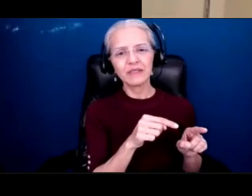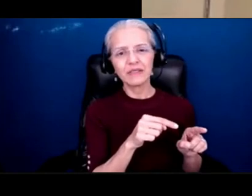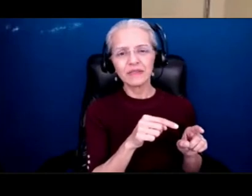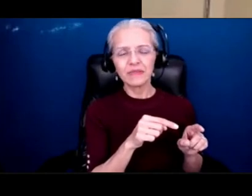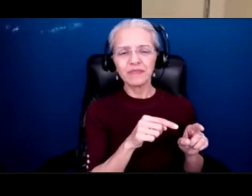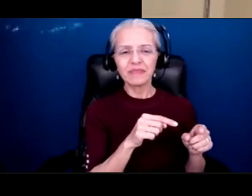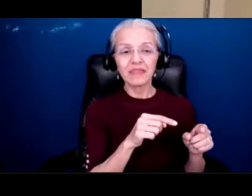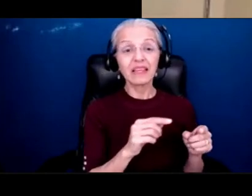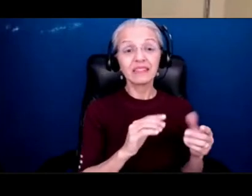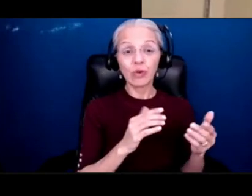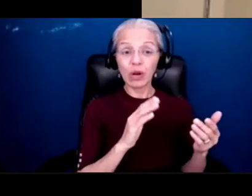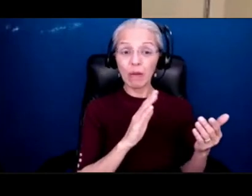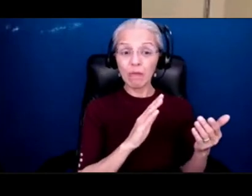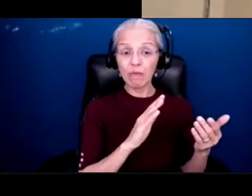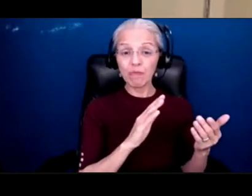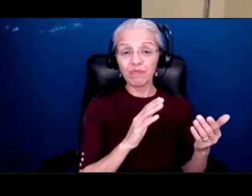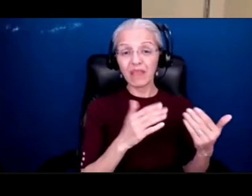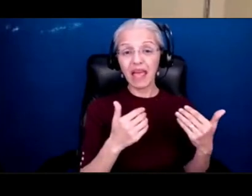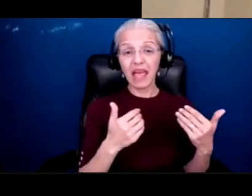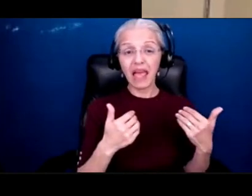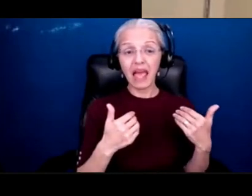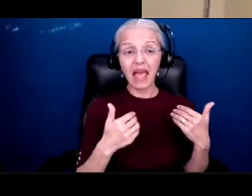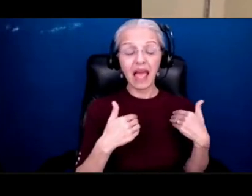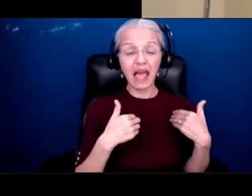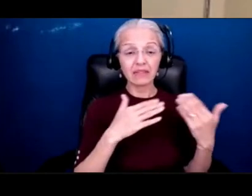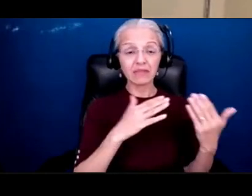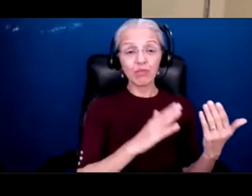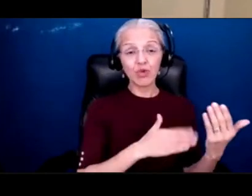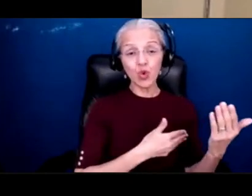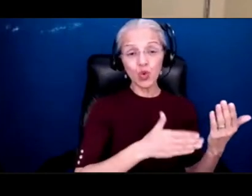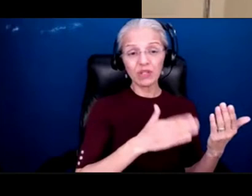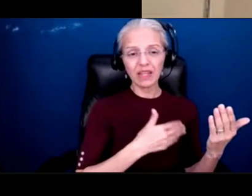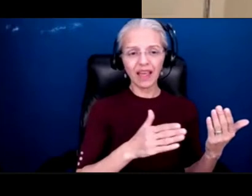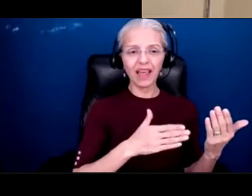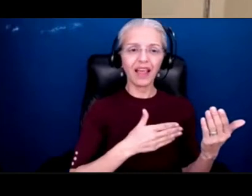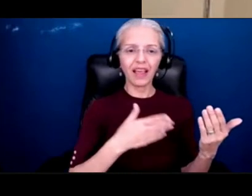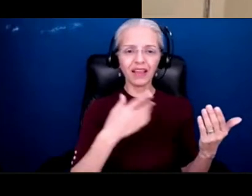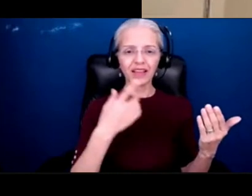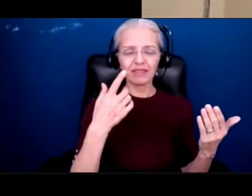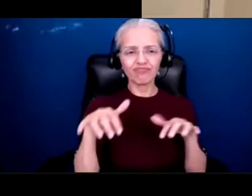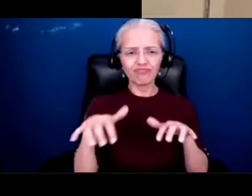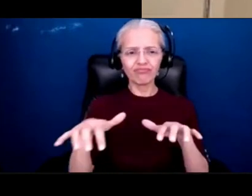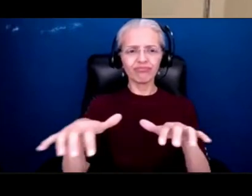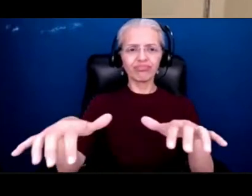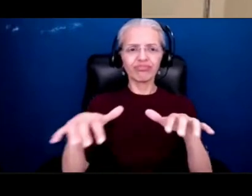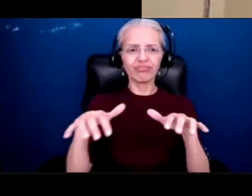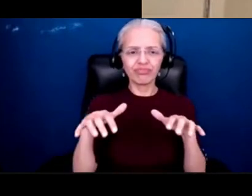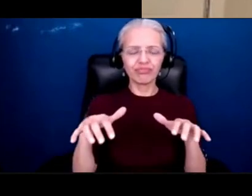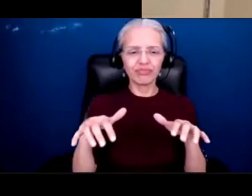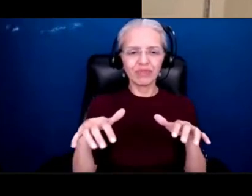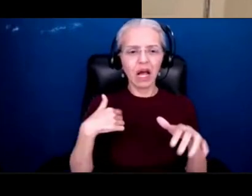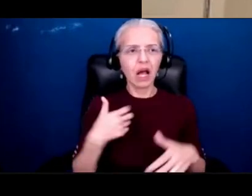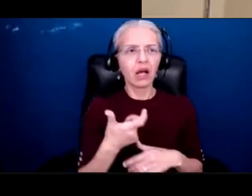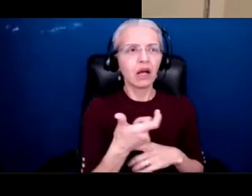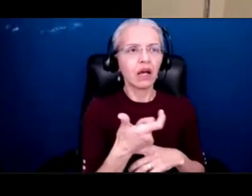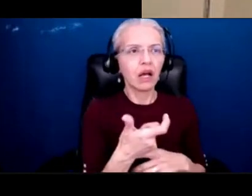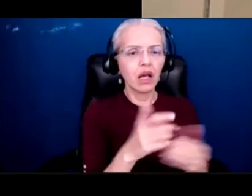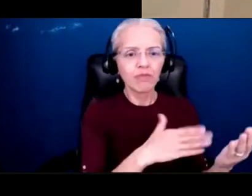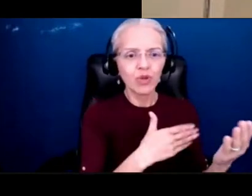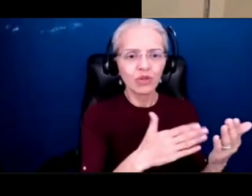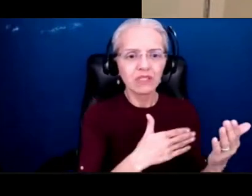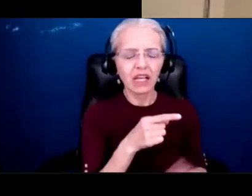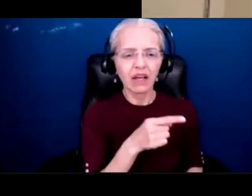event. And I was just, in the audience, with hearts in my eyes, like emoji.